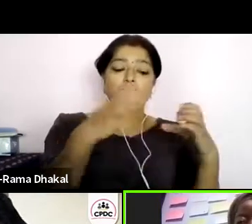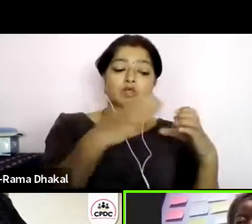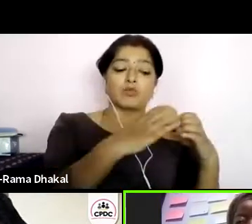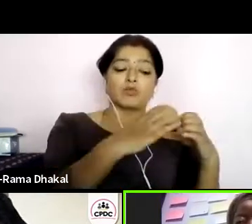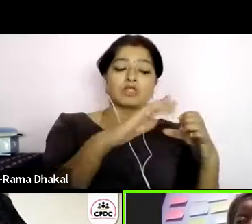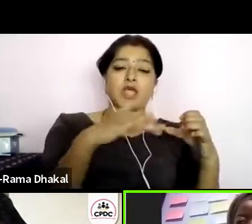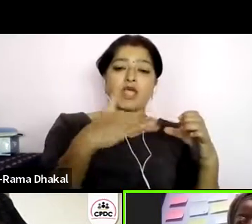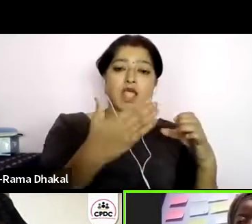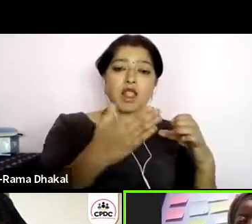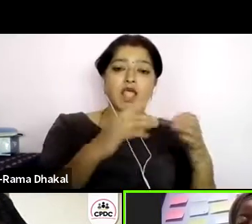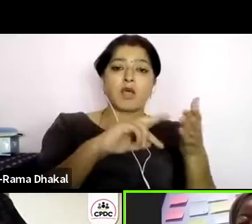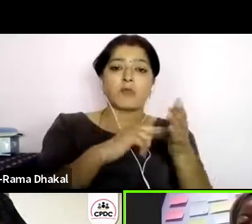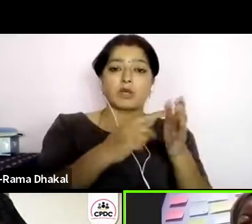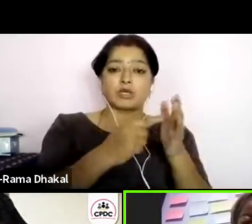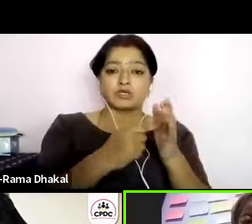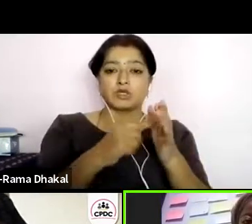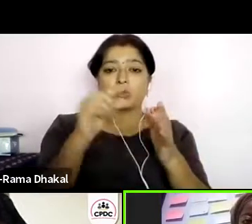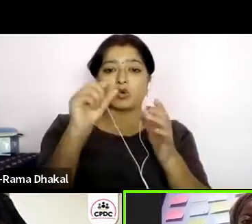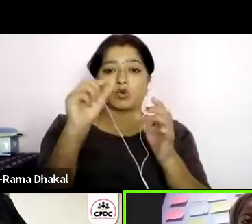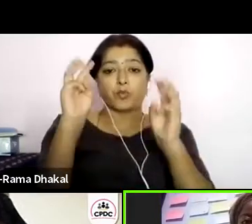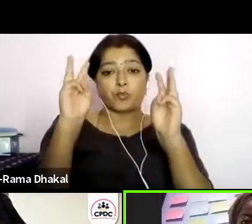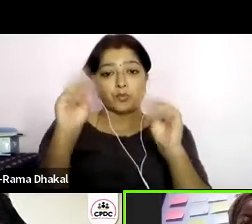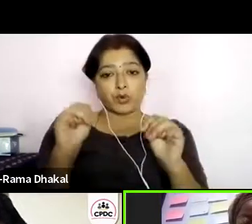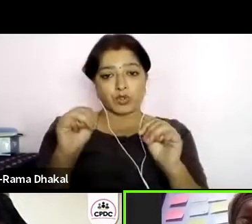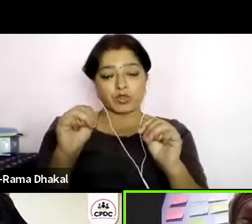also when it comes to